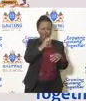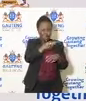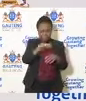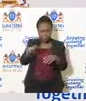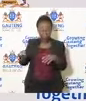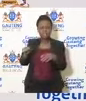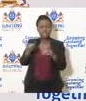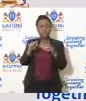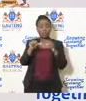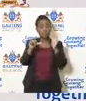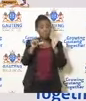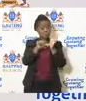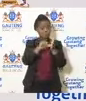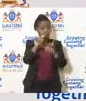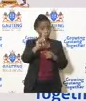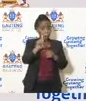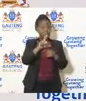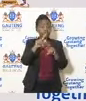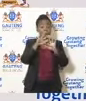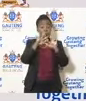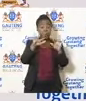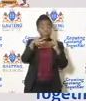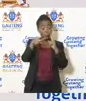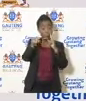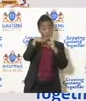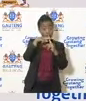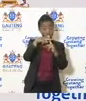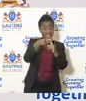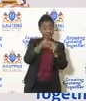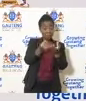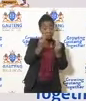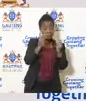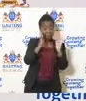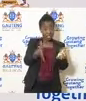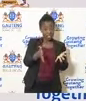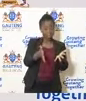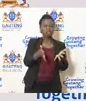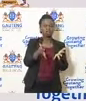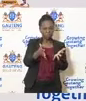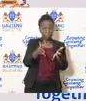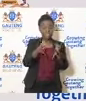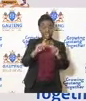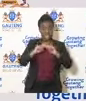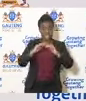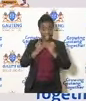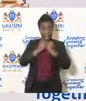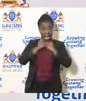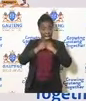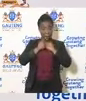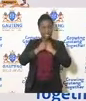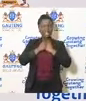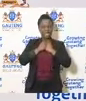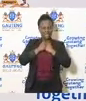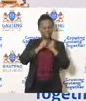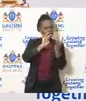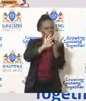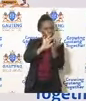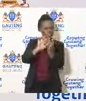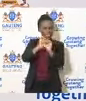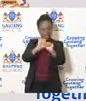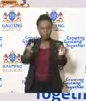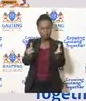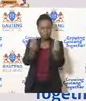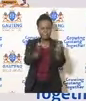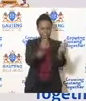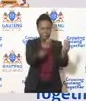once people test positive, our teams, tracing teams, have to find their contacts, ensure